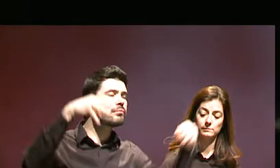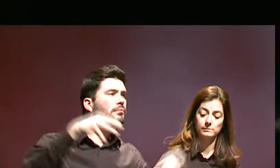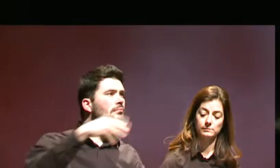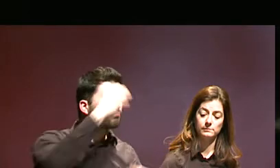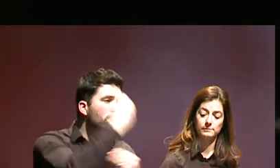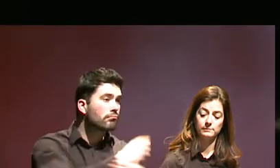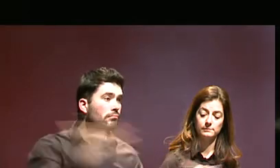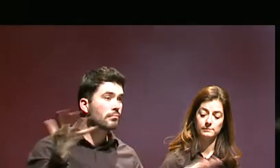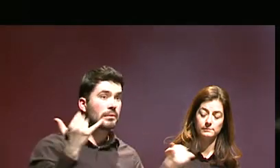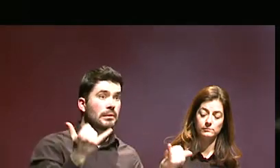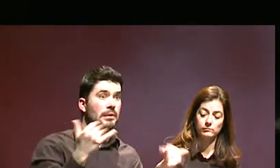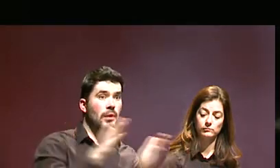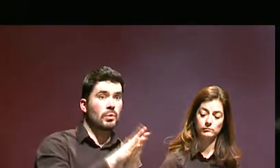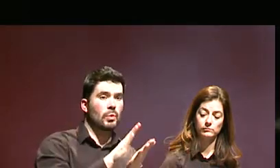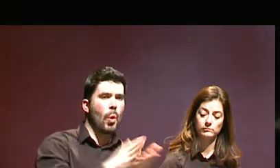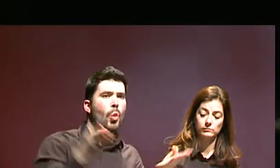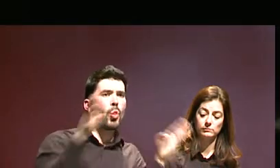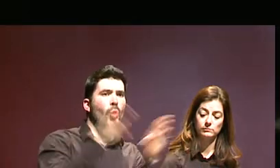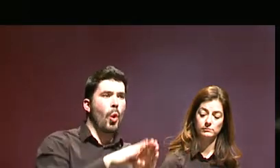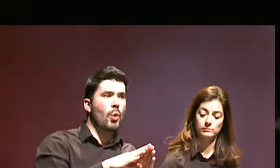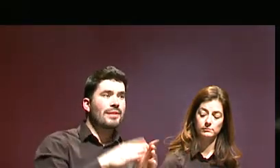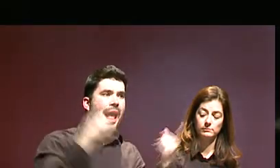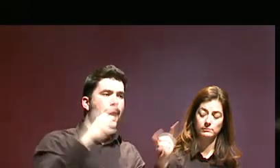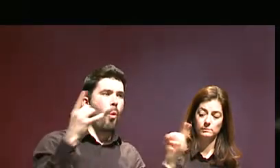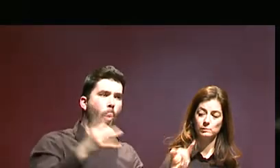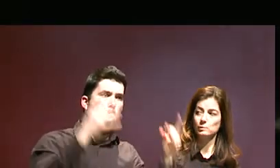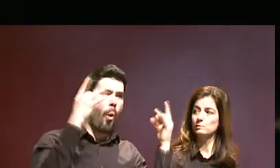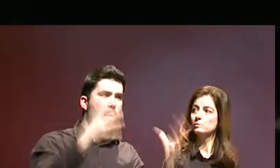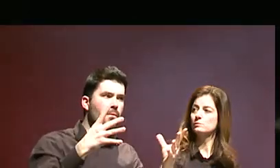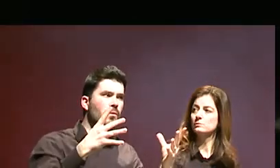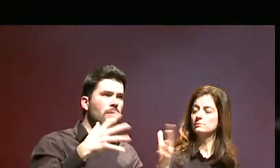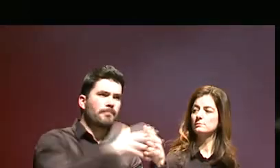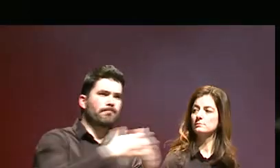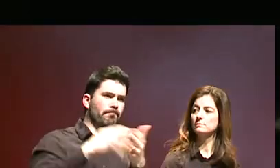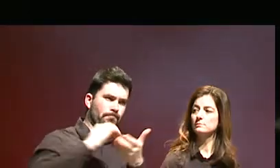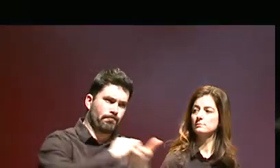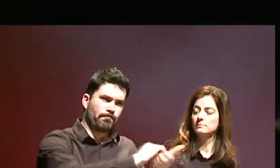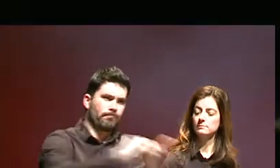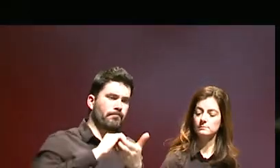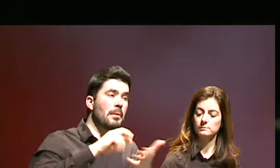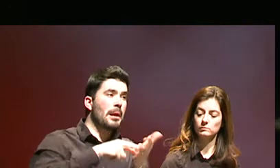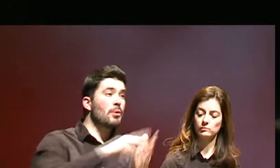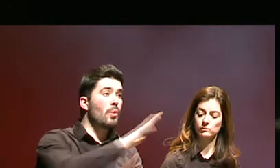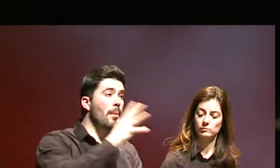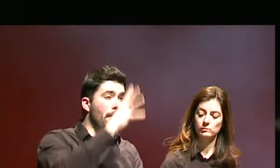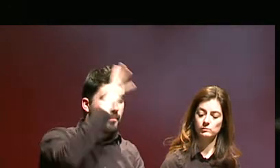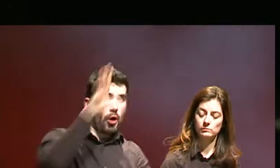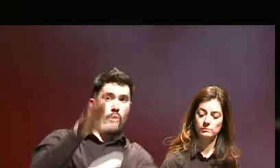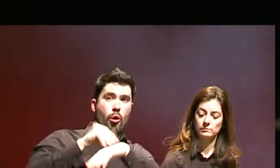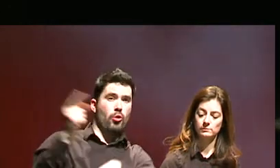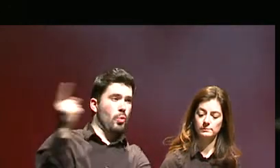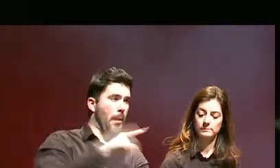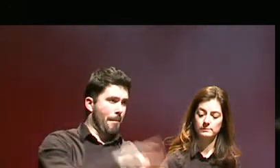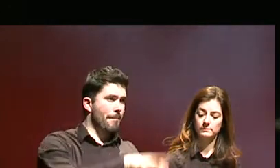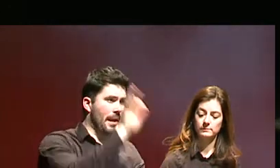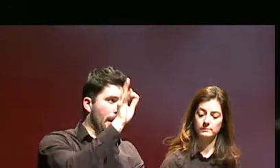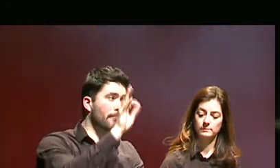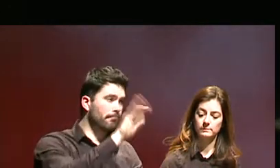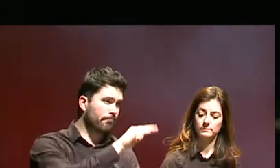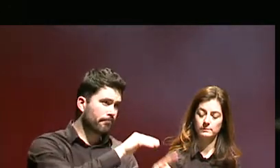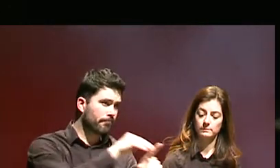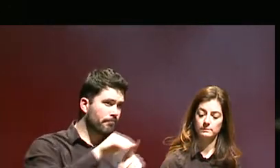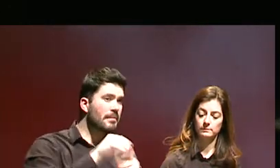early. Something bad has just happened, and as a country, we need to be together. We're calling the parents now to come pick you up. Be